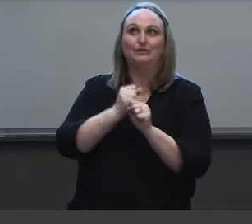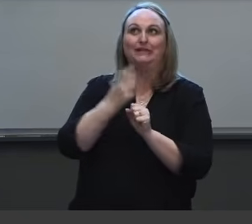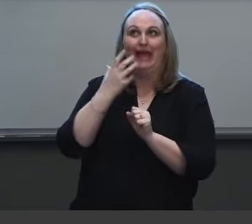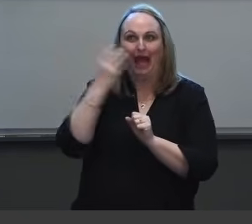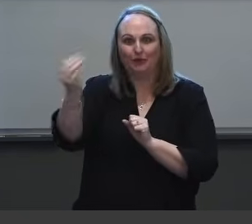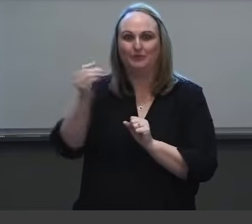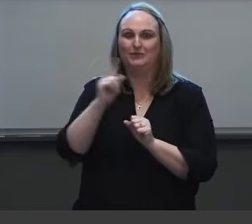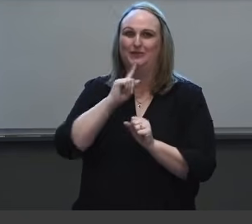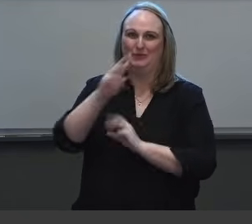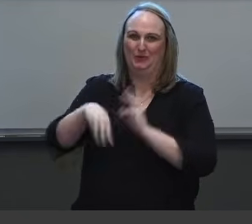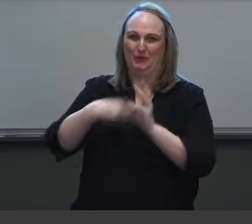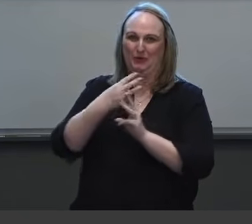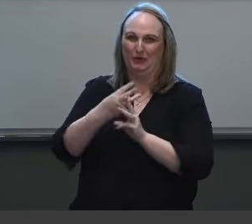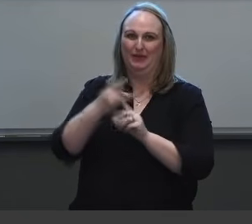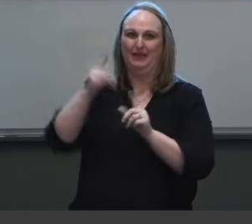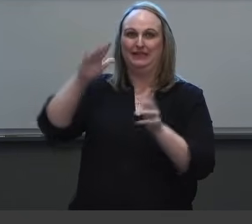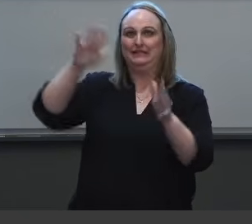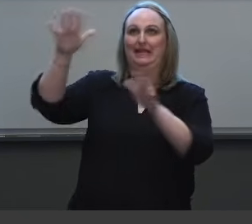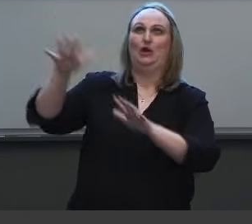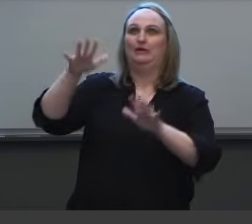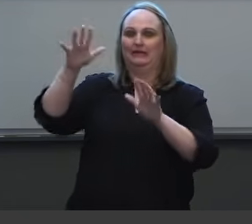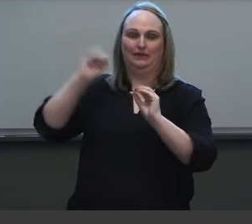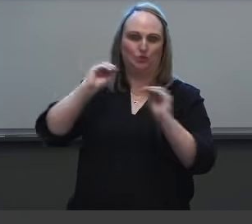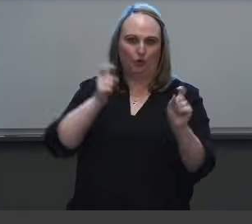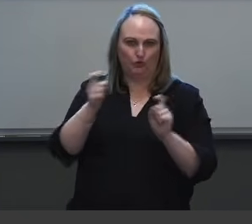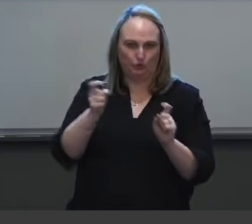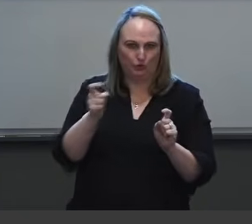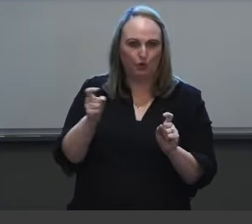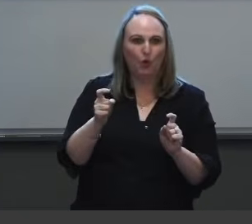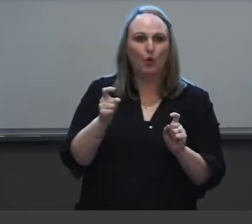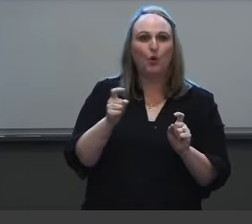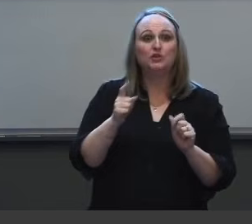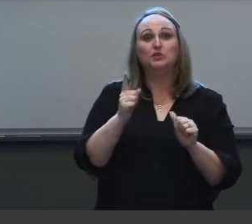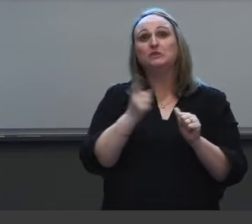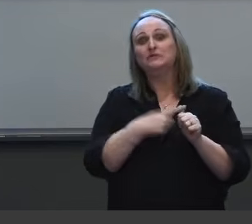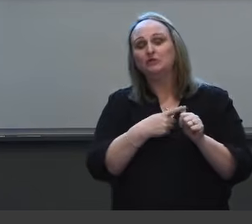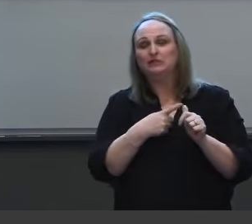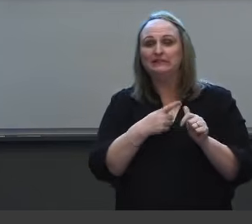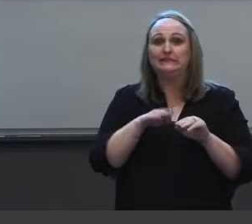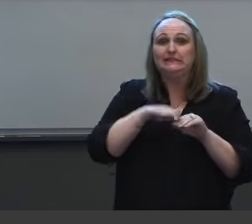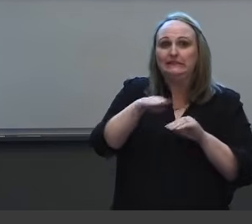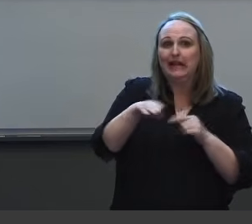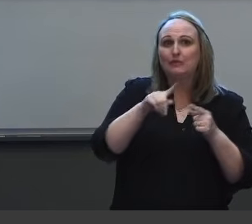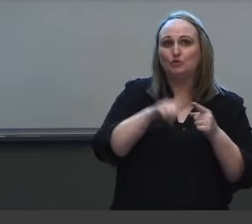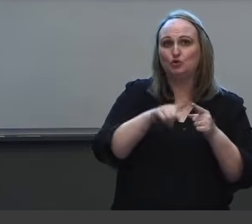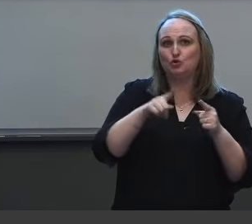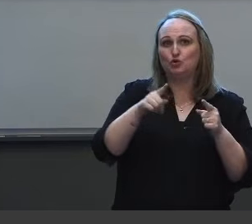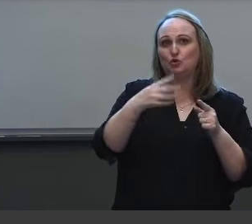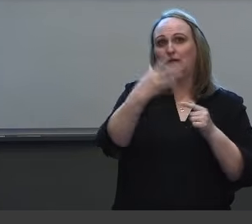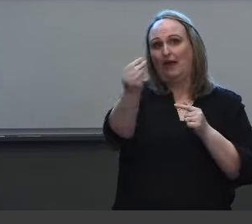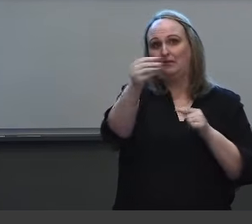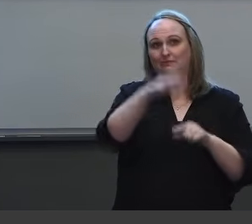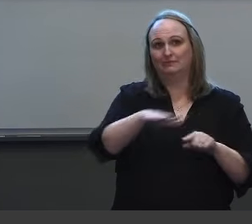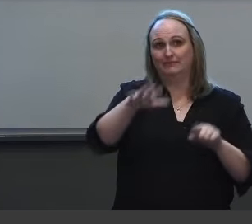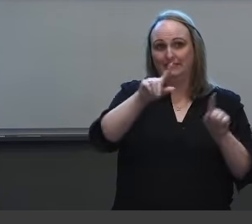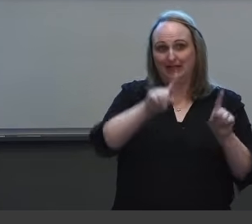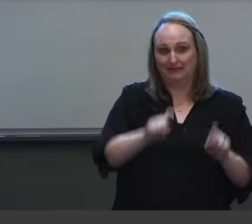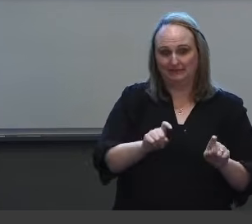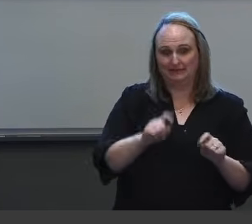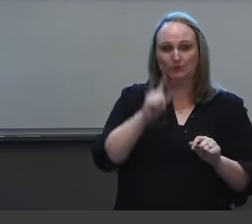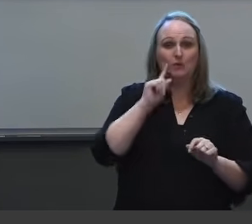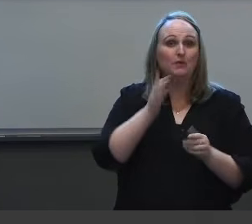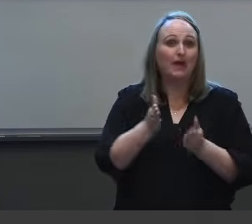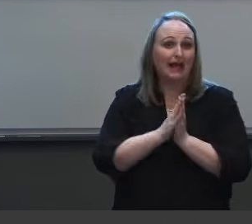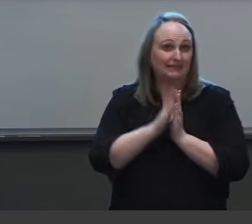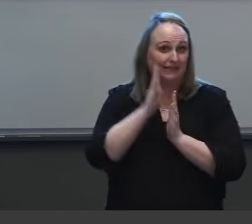is very, very chaotic and uncontrolled. So it's sort of a first step towards a field test. So we will be seeking participants. I'll let you